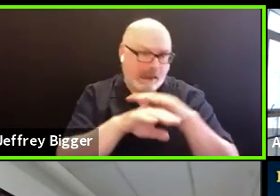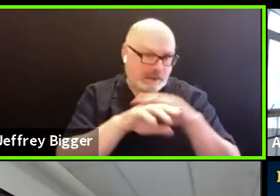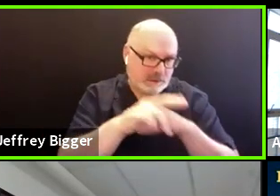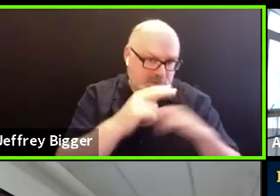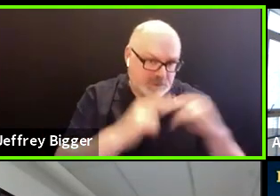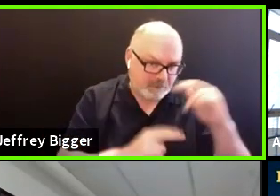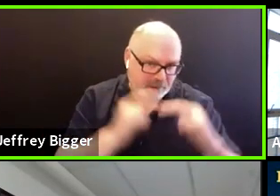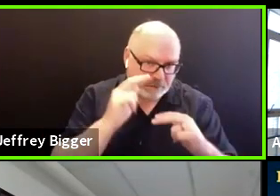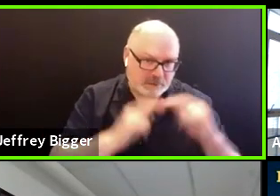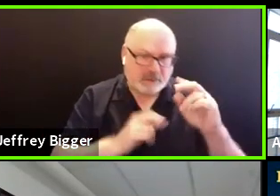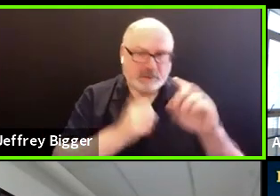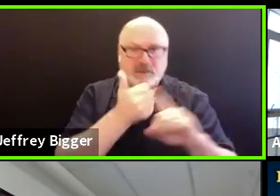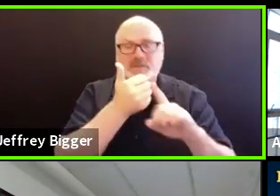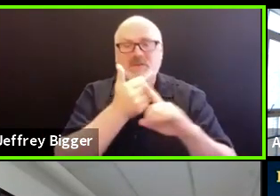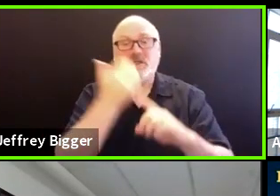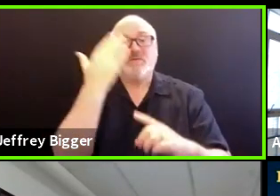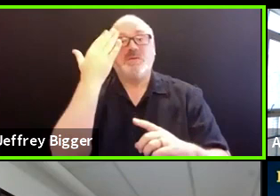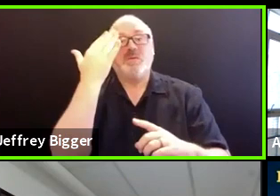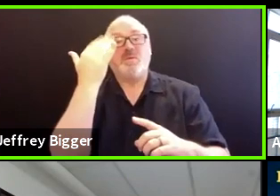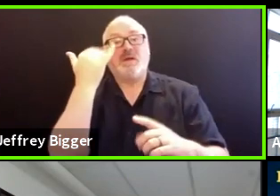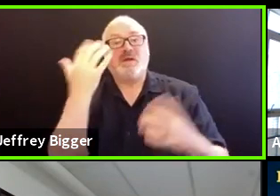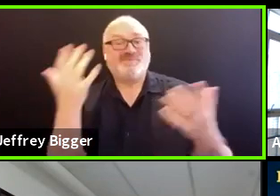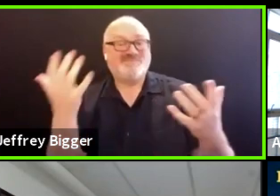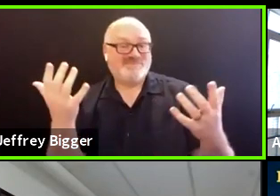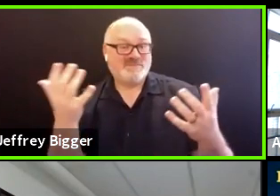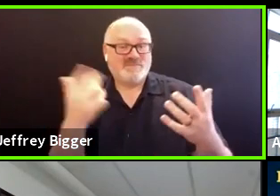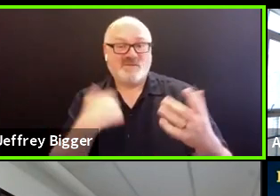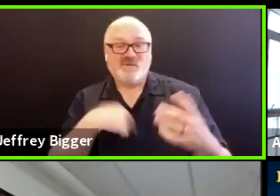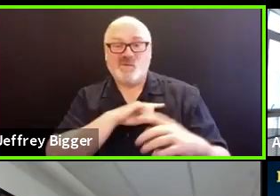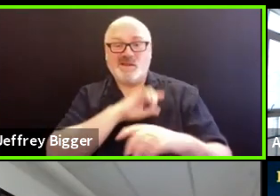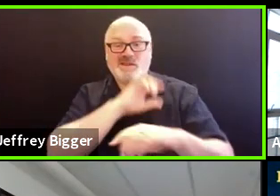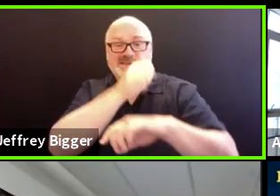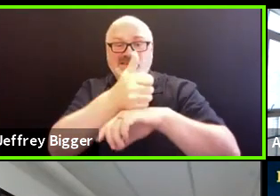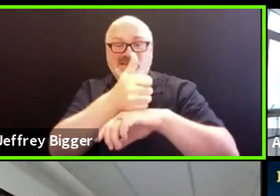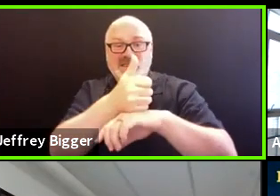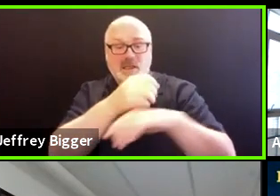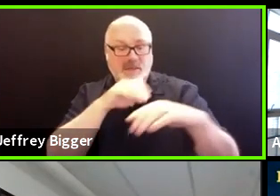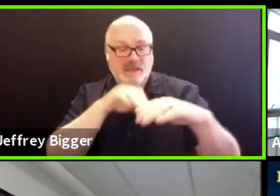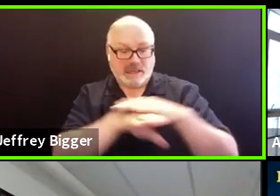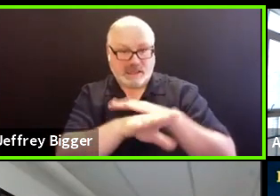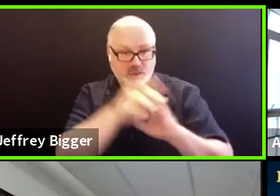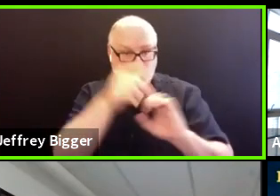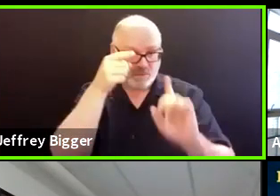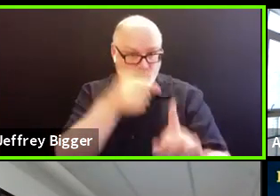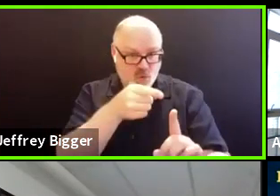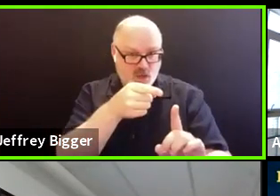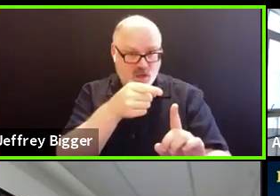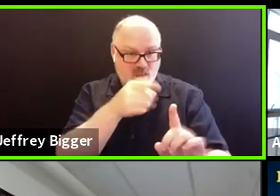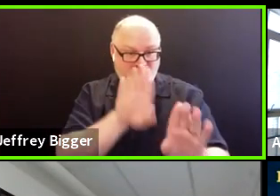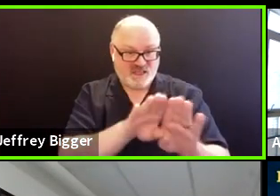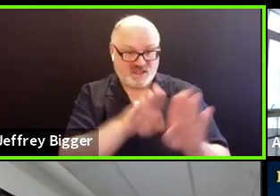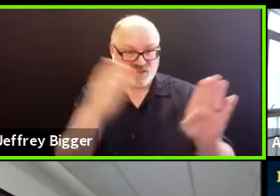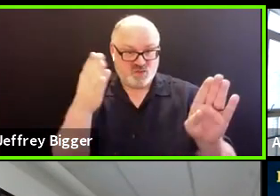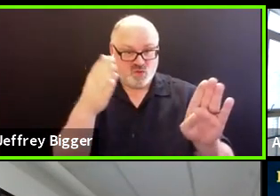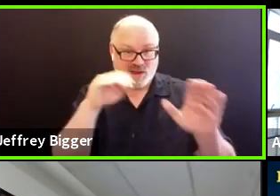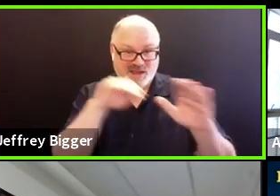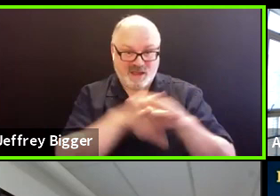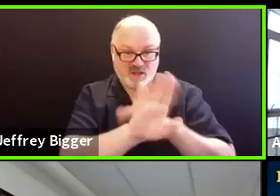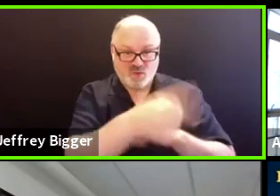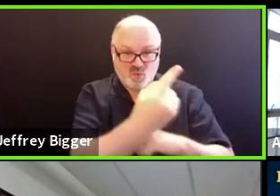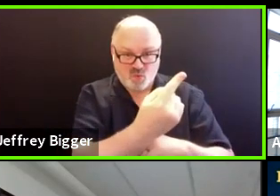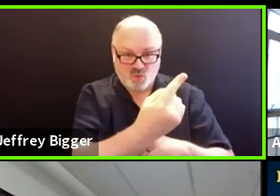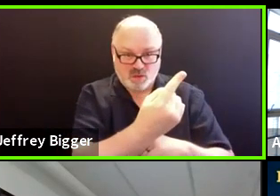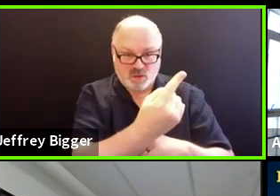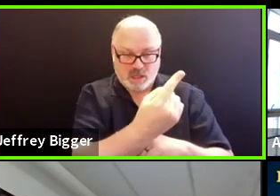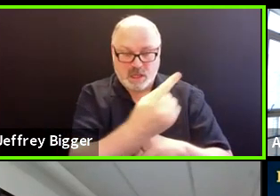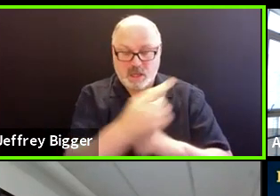buildings because if we establish an entry point as the entrance and another as